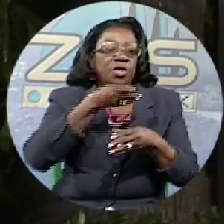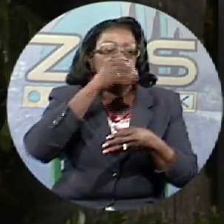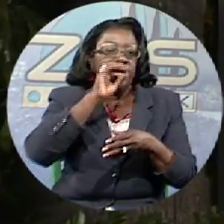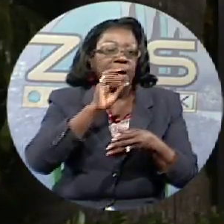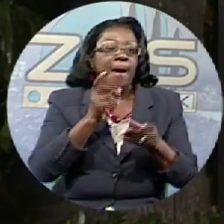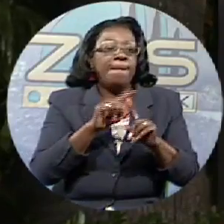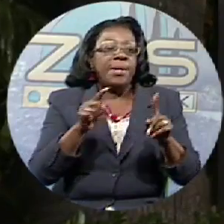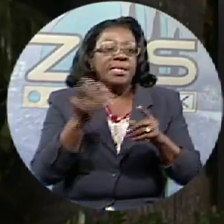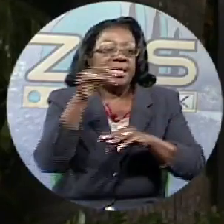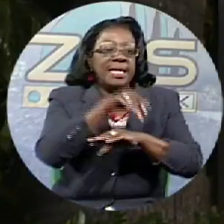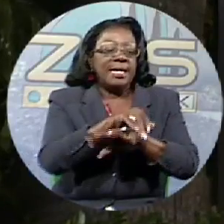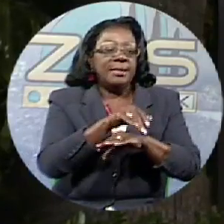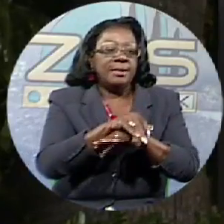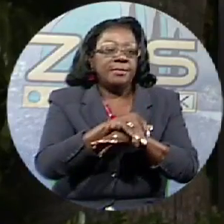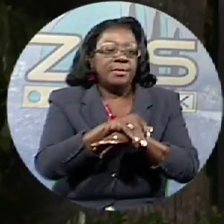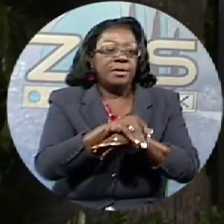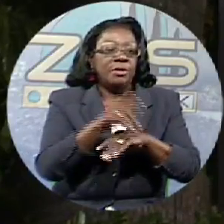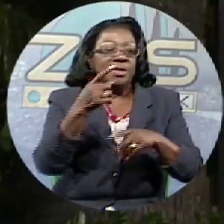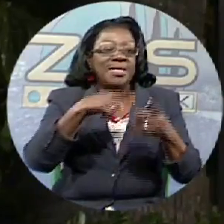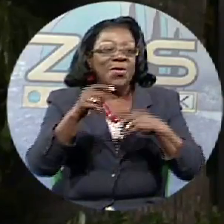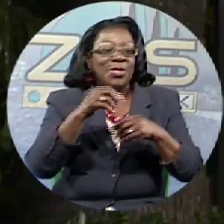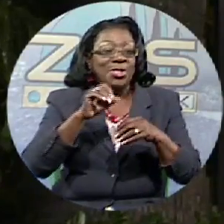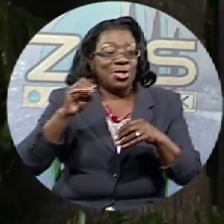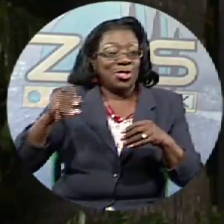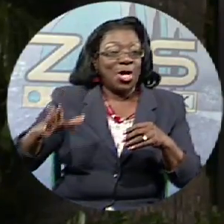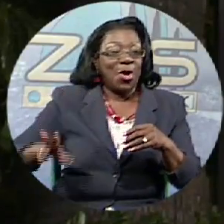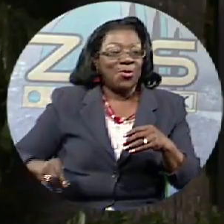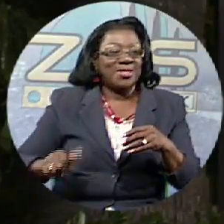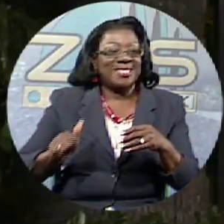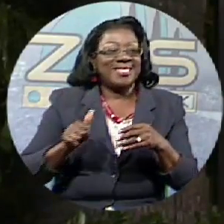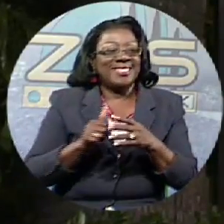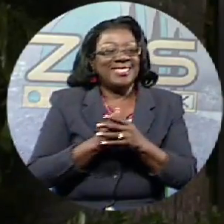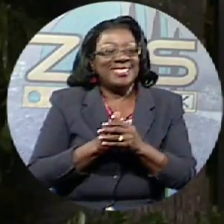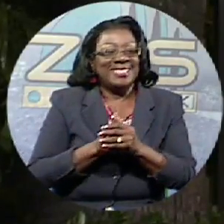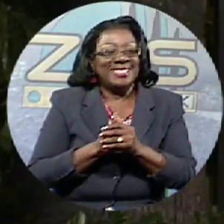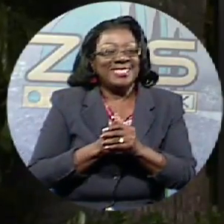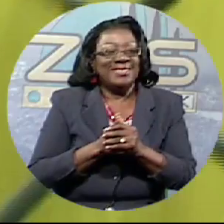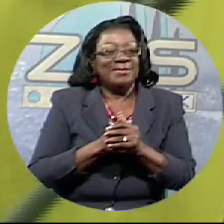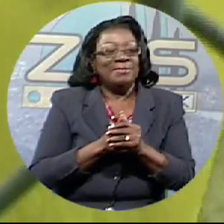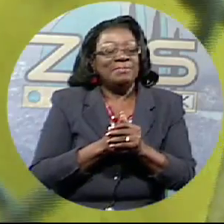But tonight, I've gone to the dogs, literally.